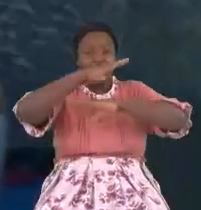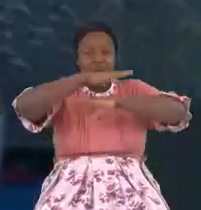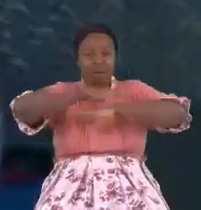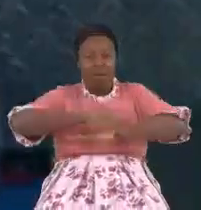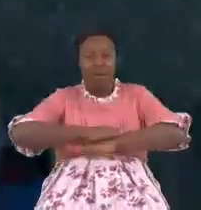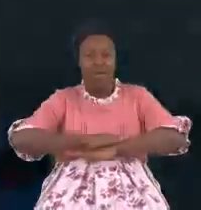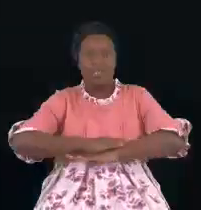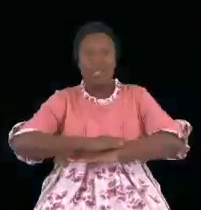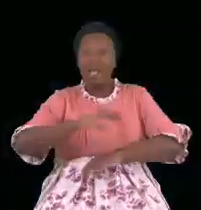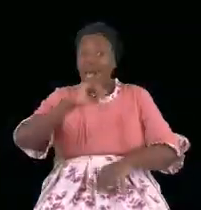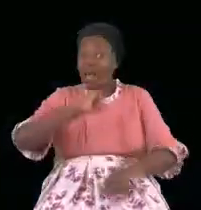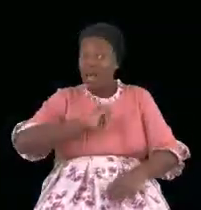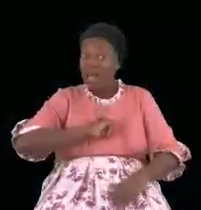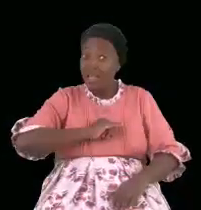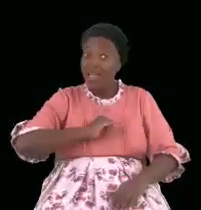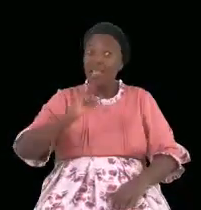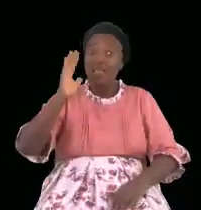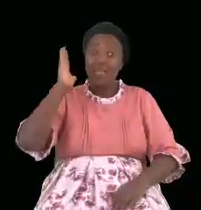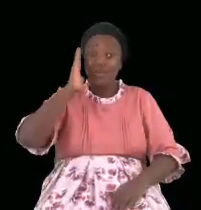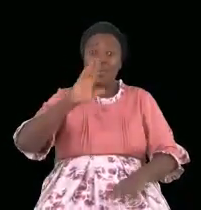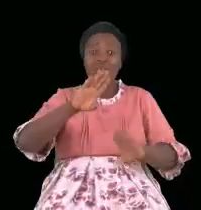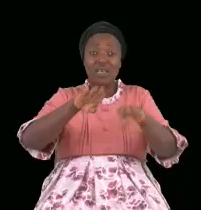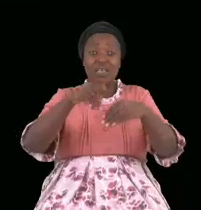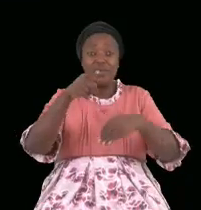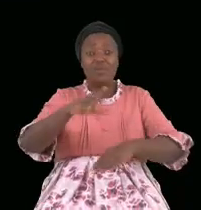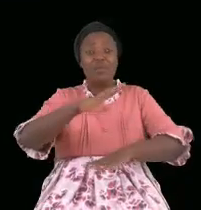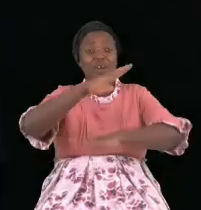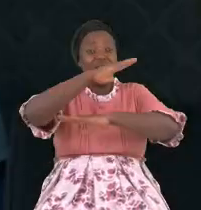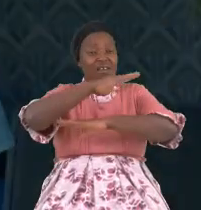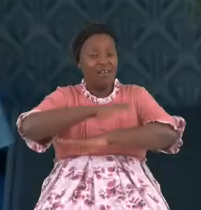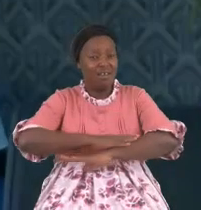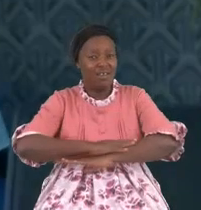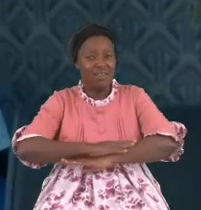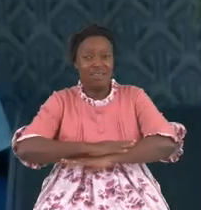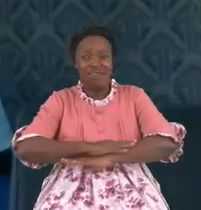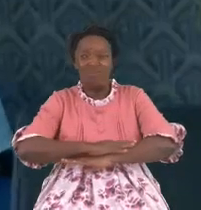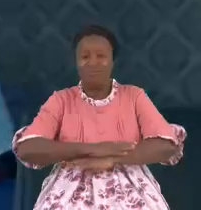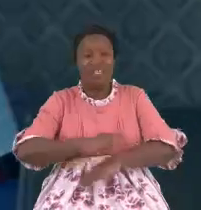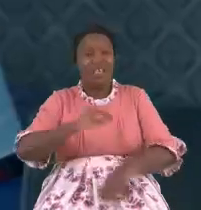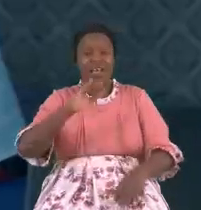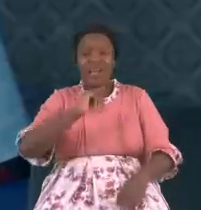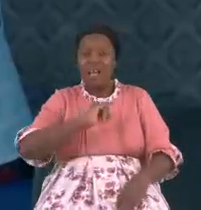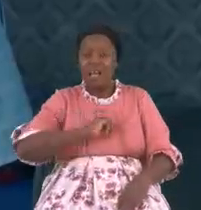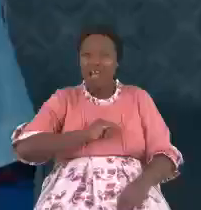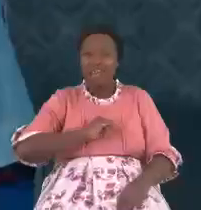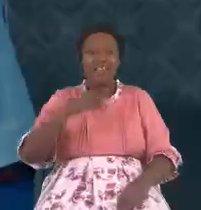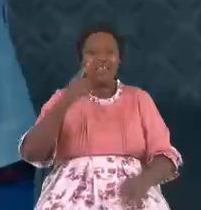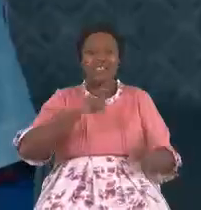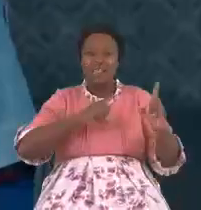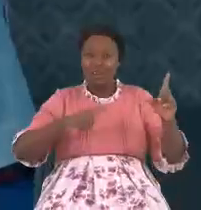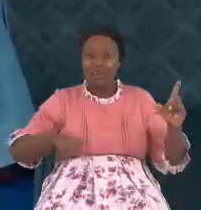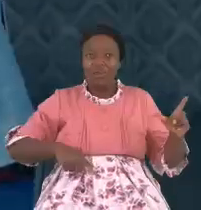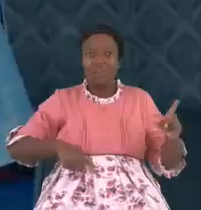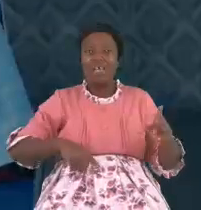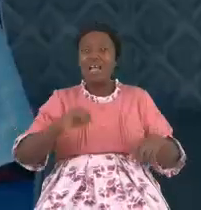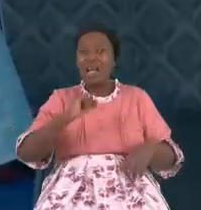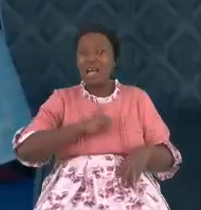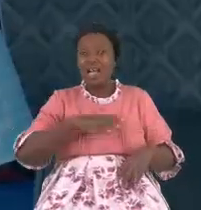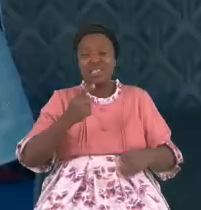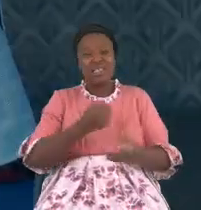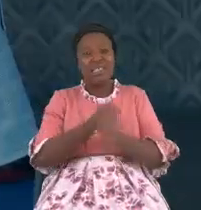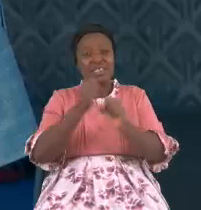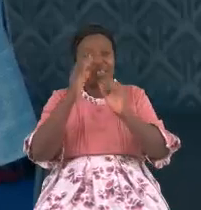i will give you rest i the lord i the savior